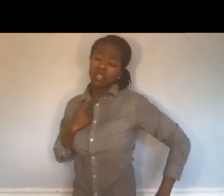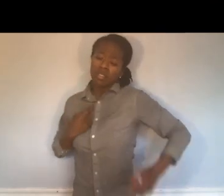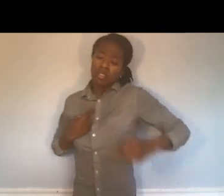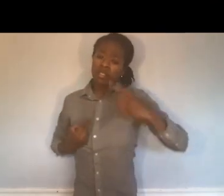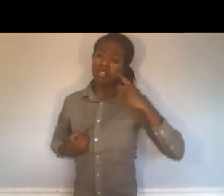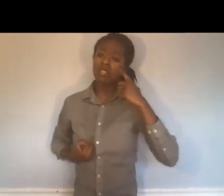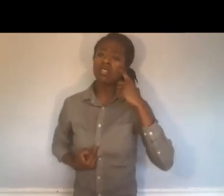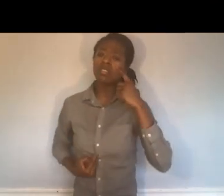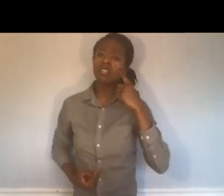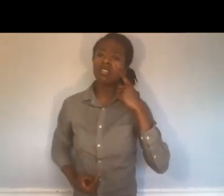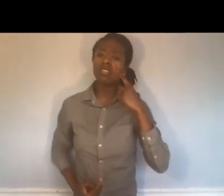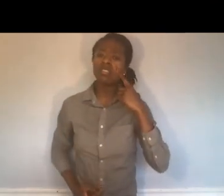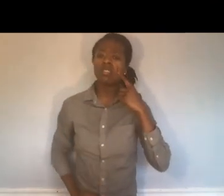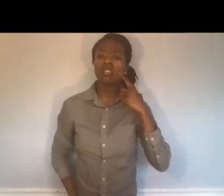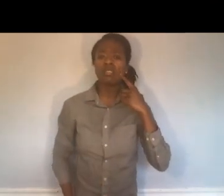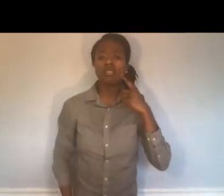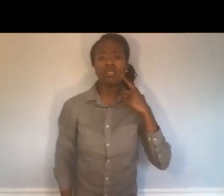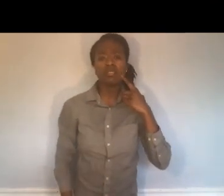Salty